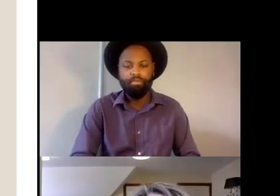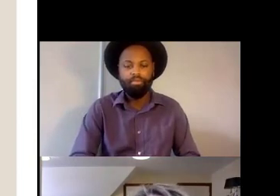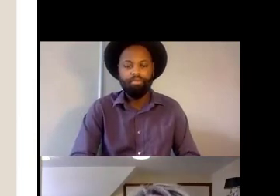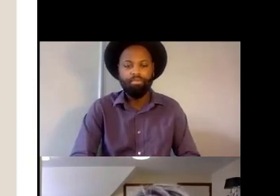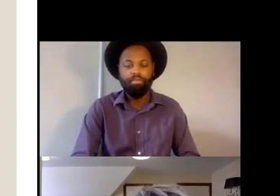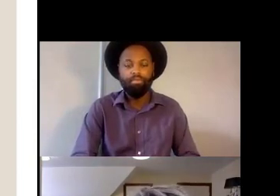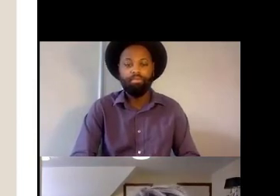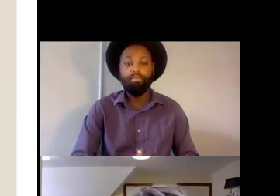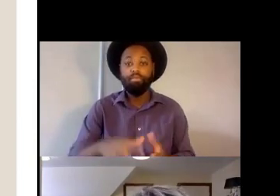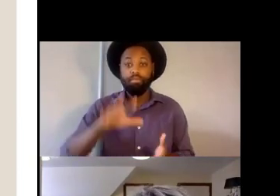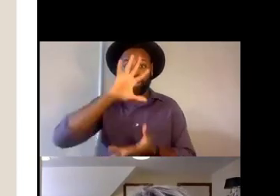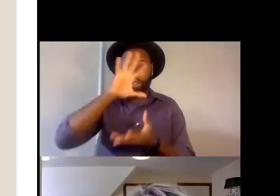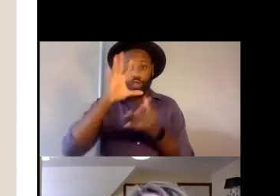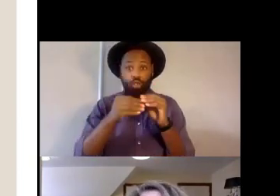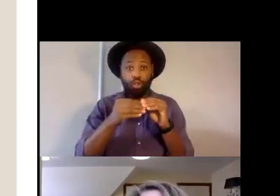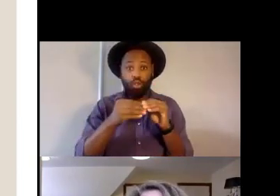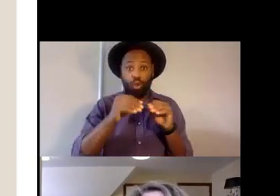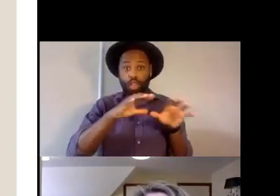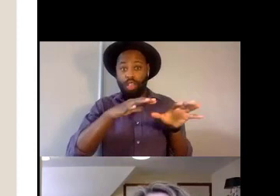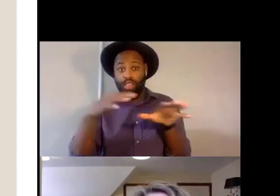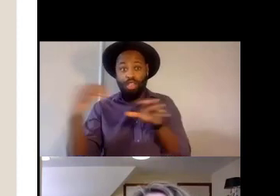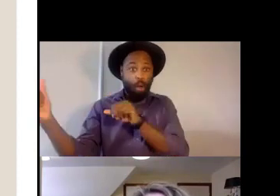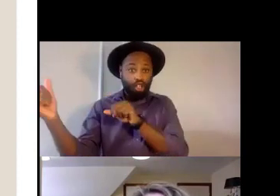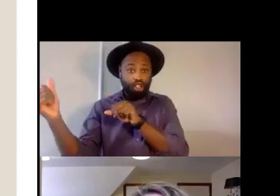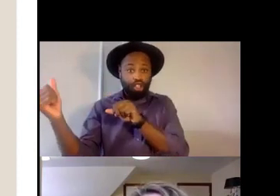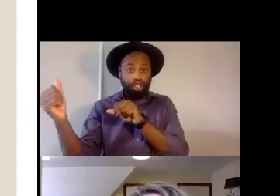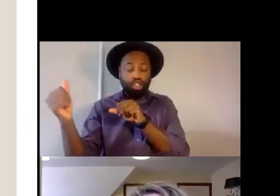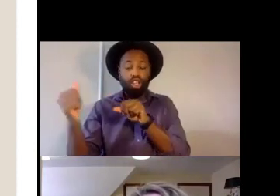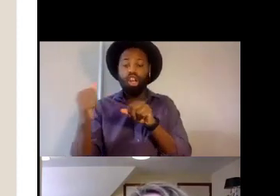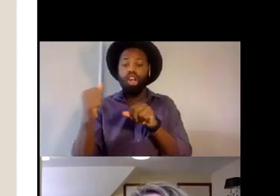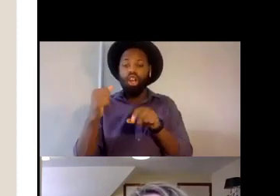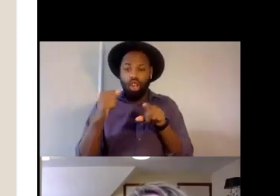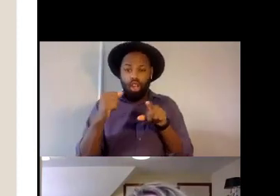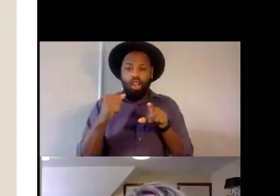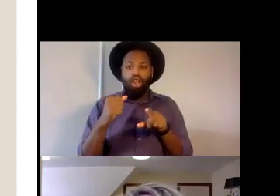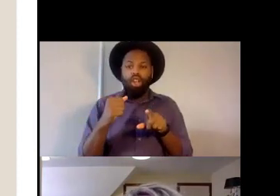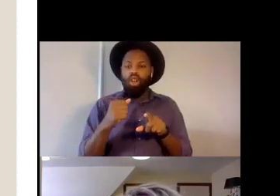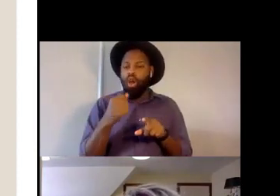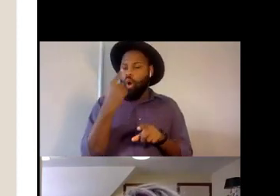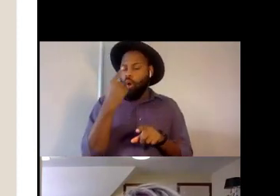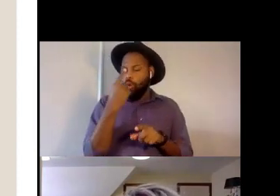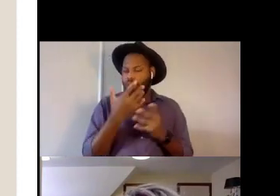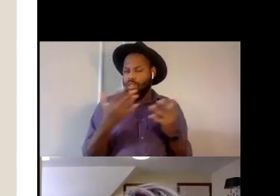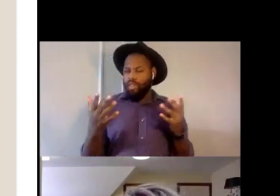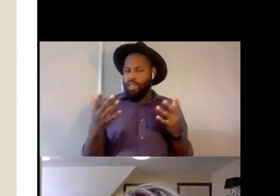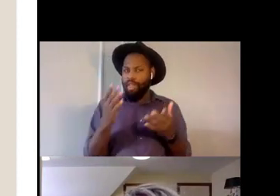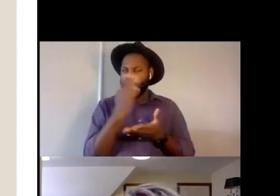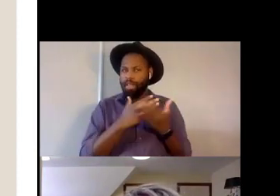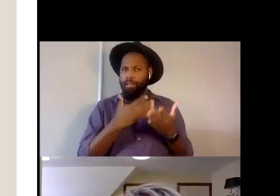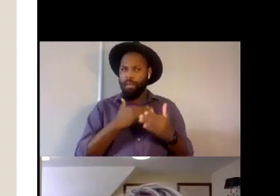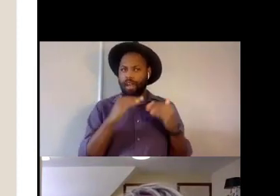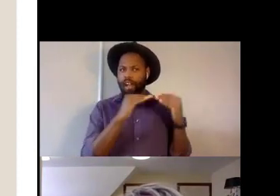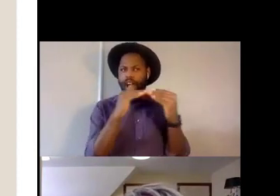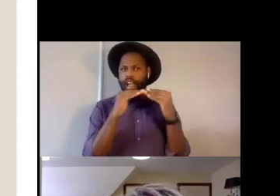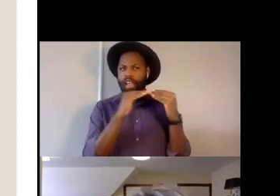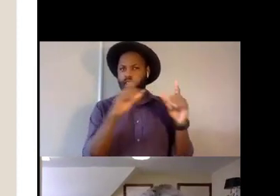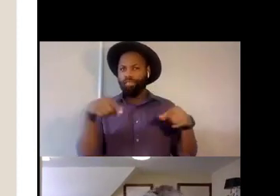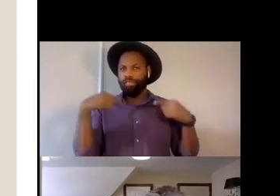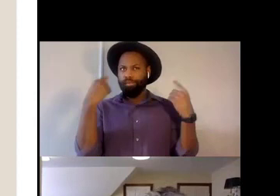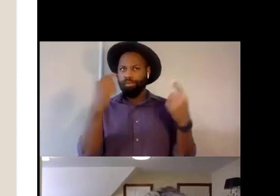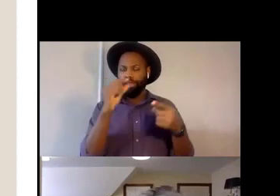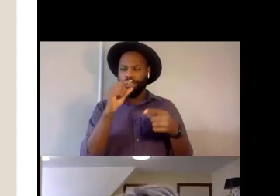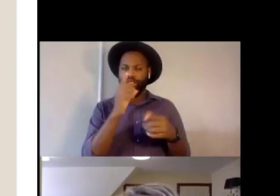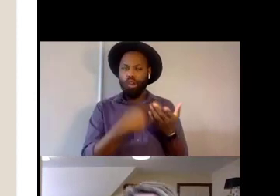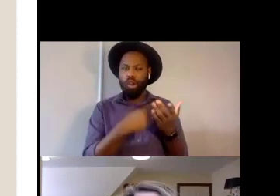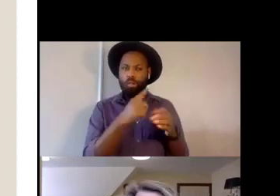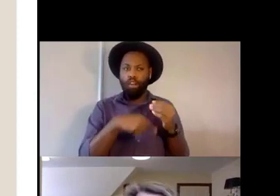Total departures. And one of the things that some colleagues and I have been talking about too in the wake of COVID, and